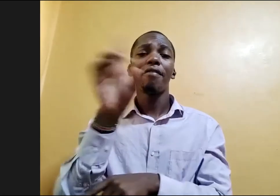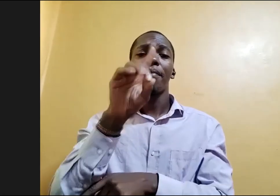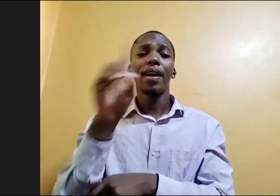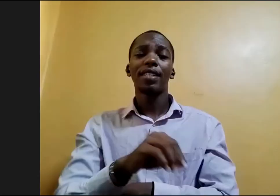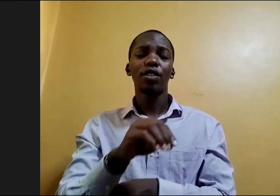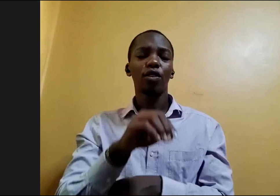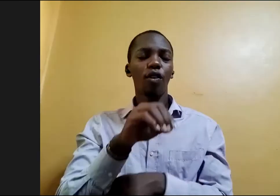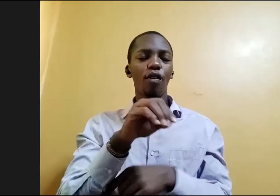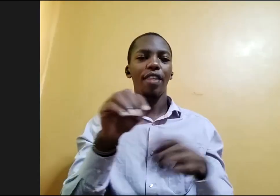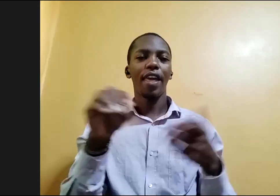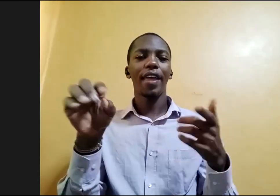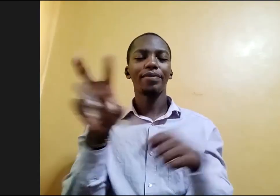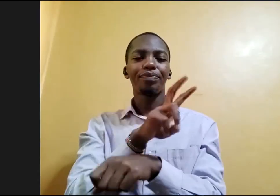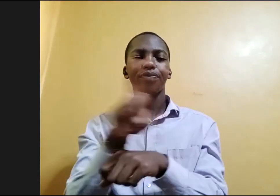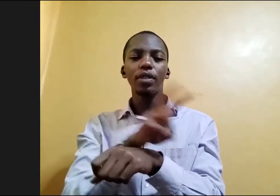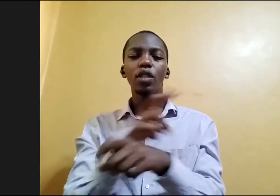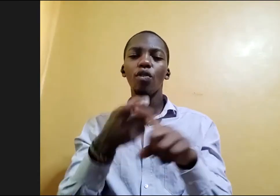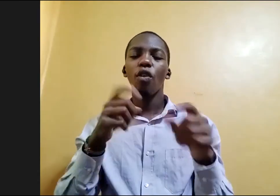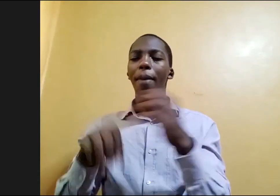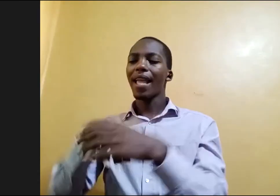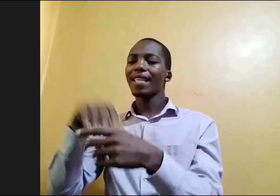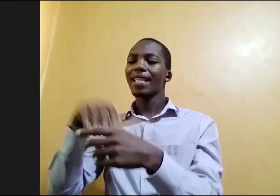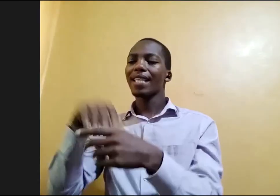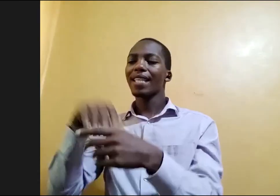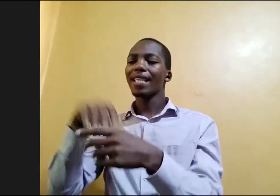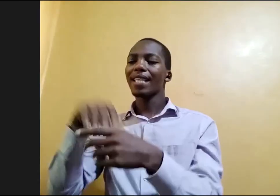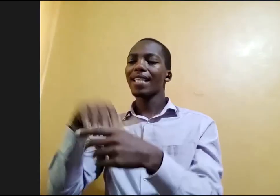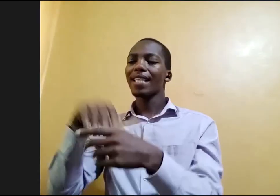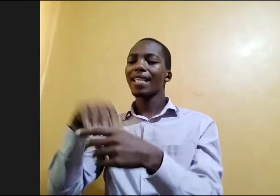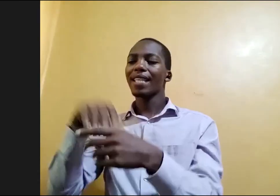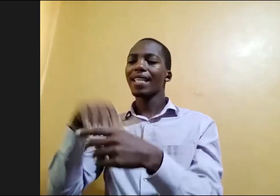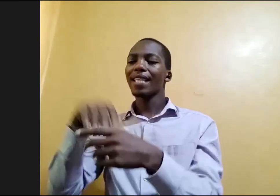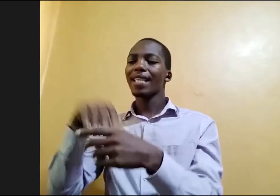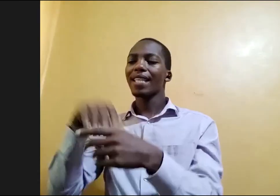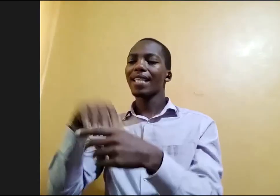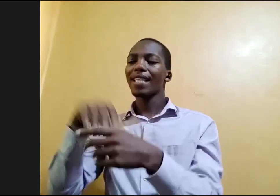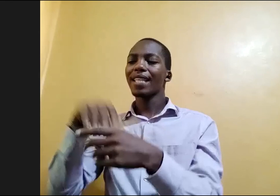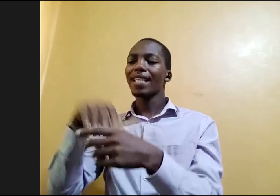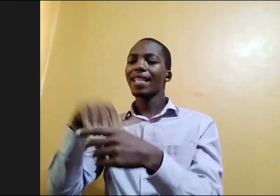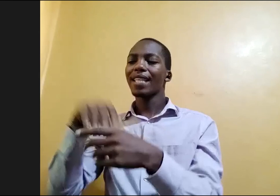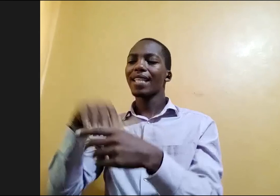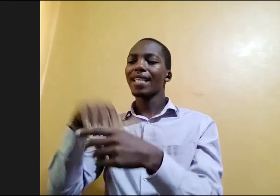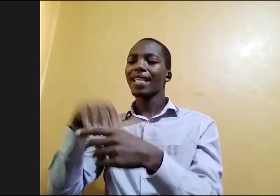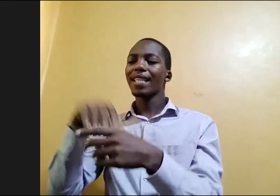external certification body means that in operators group,